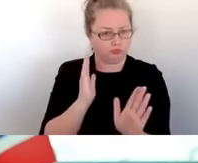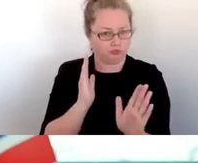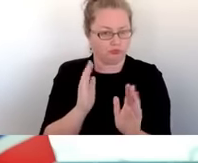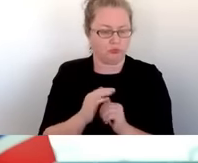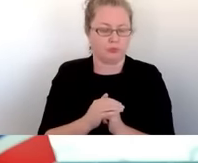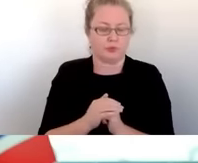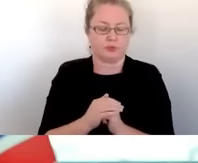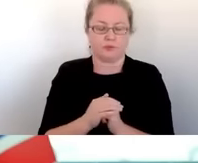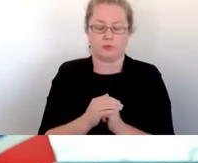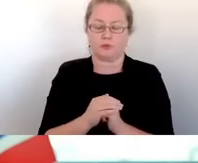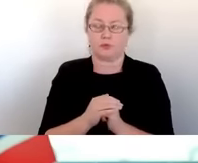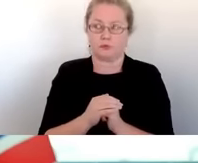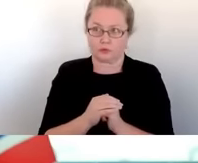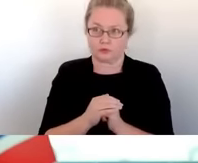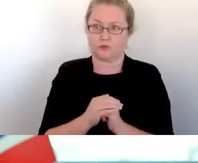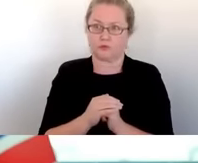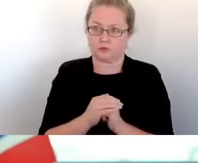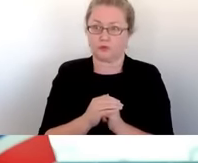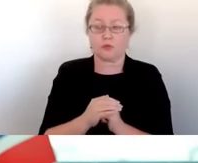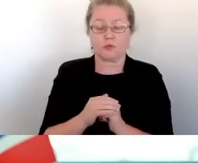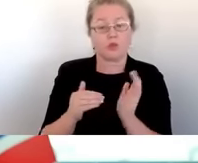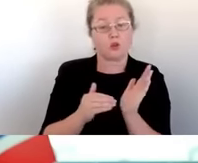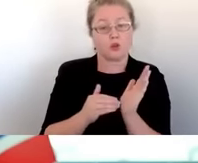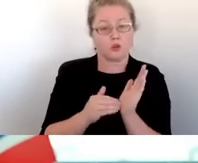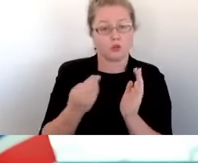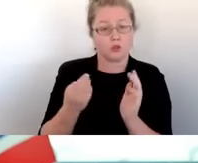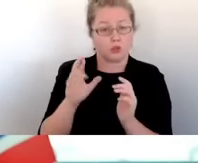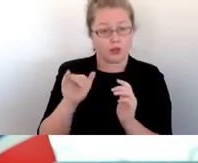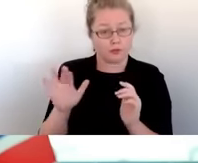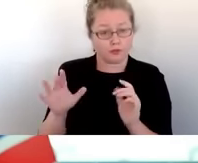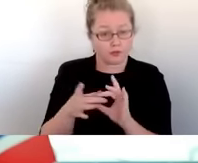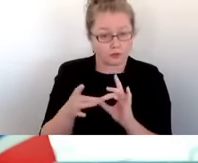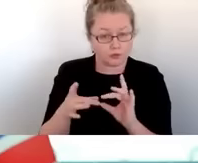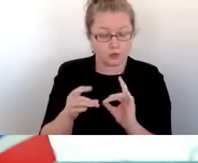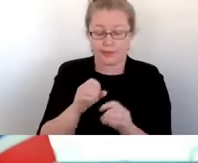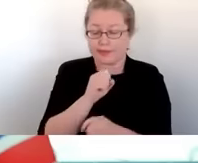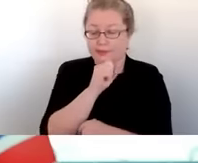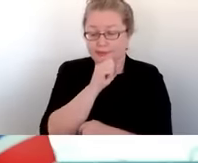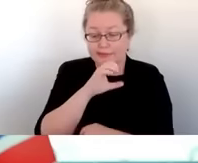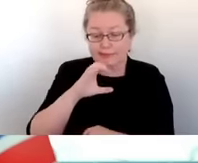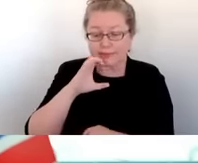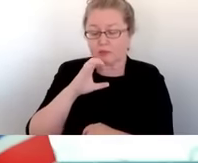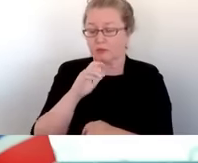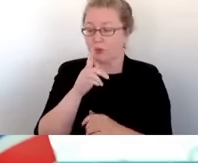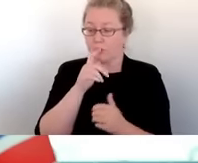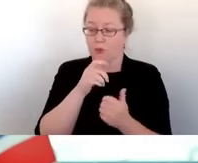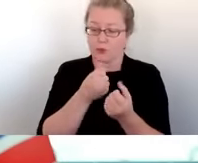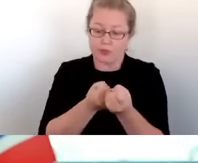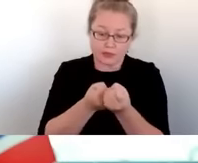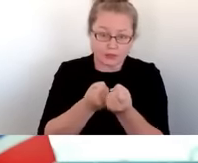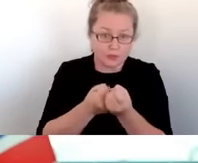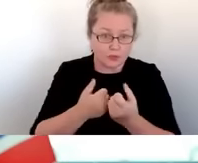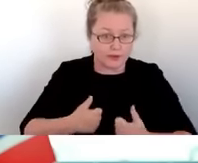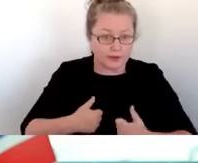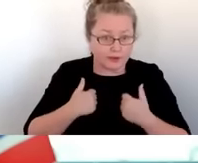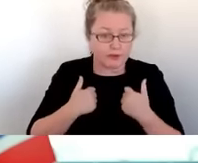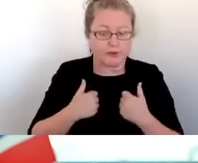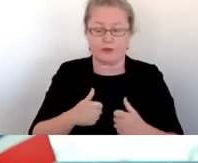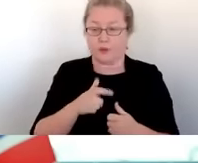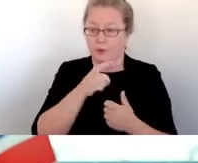So just a point of that Dr. Henry's just referred to, elderly and long-term care, assisted living,